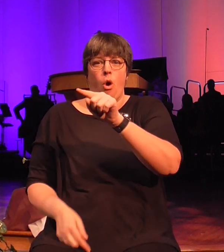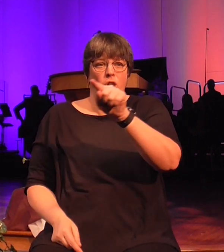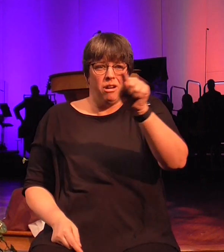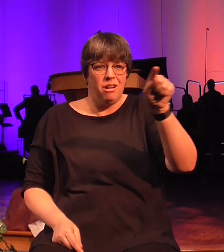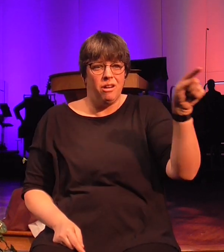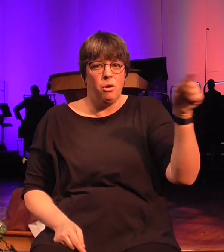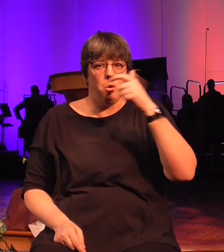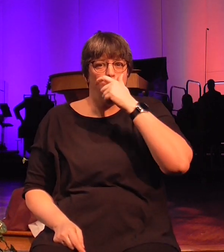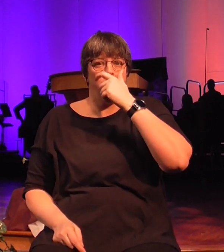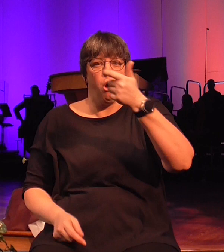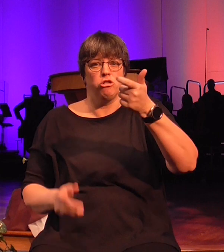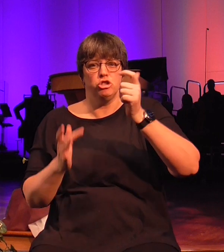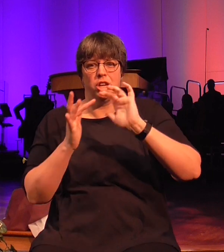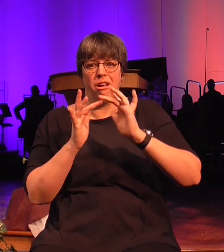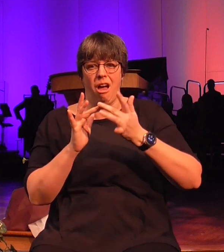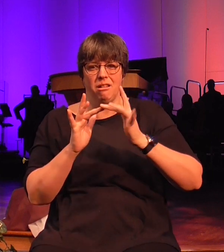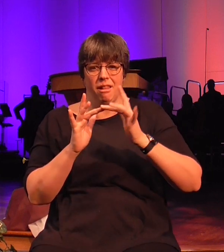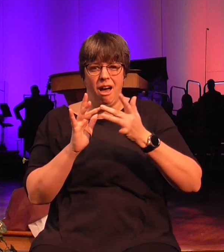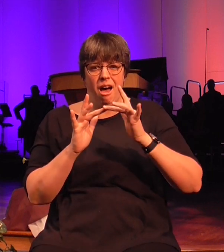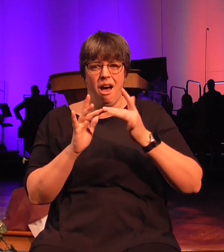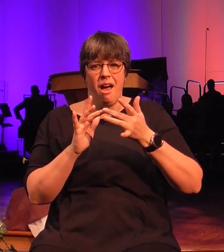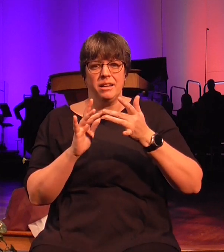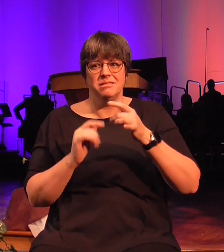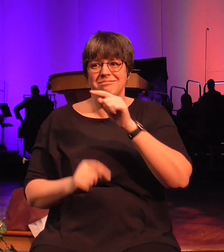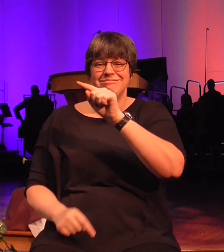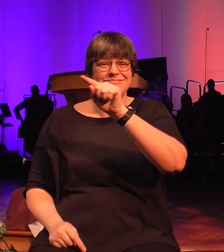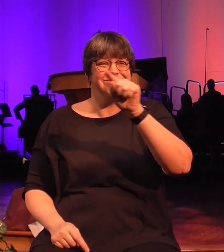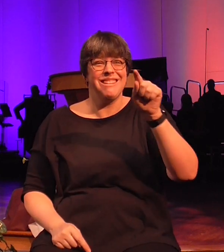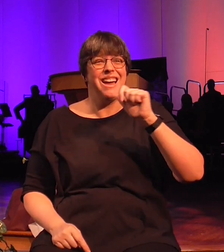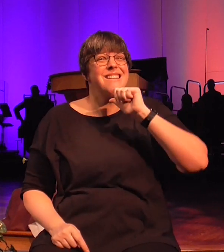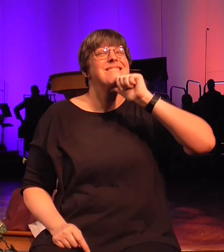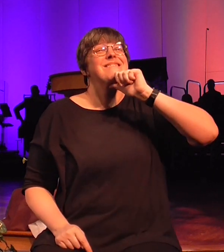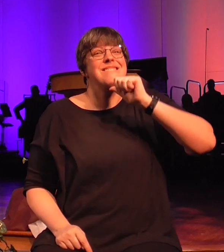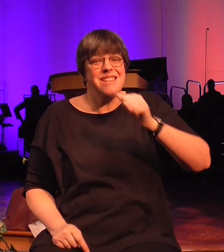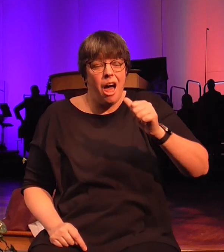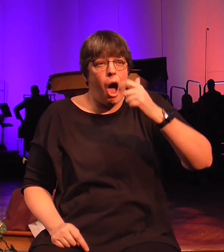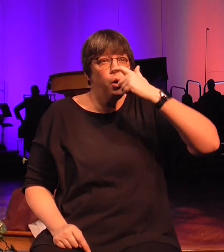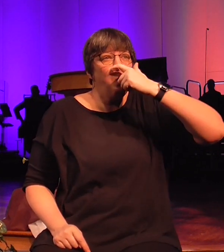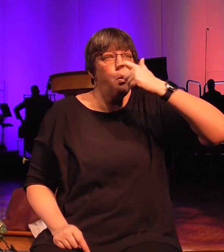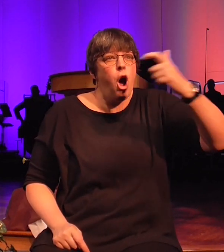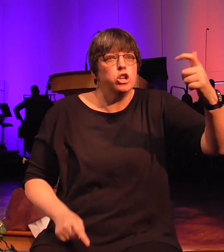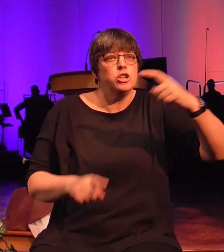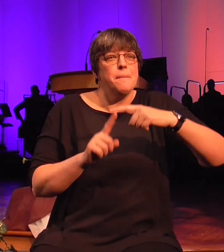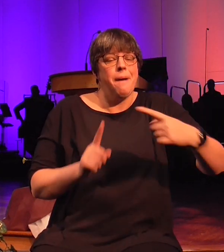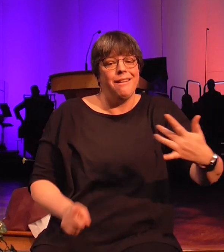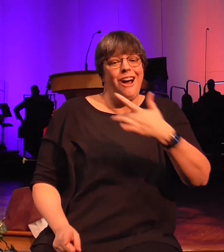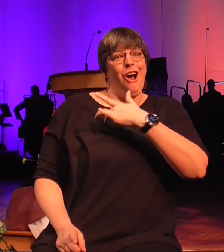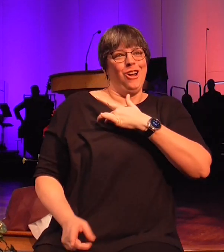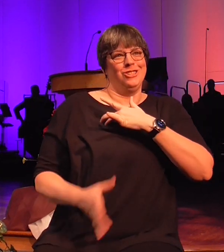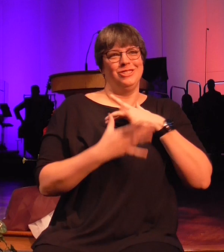watching online, those that aren't even watching but have a love for this